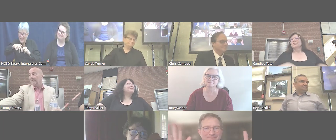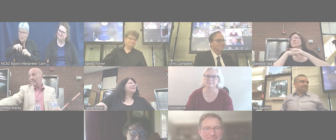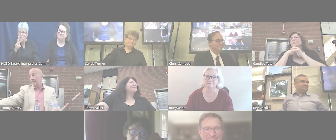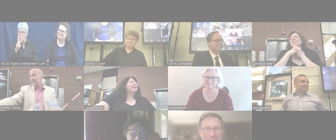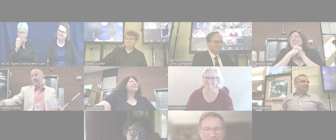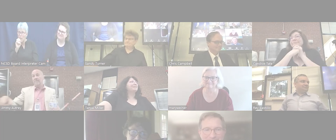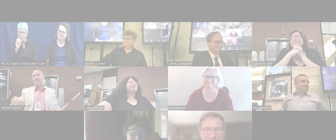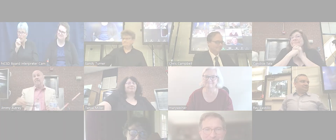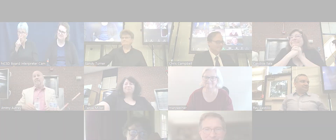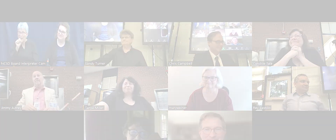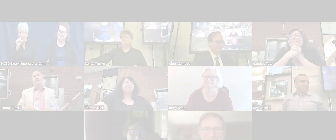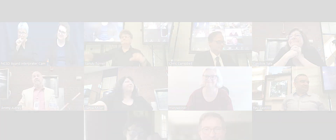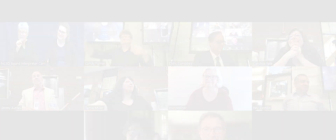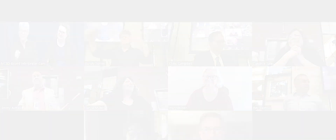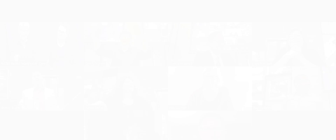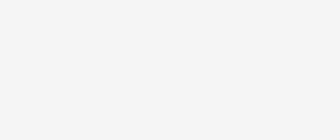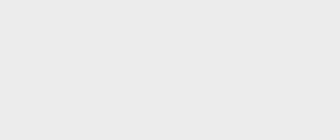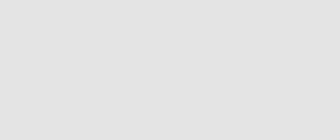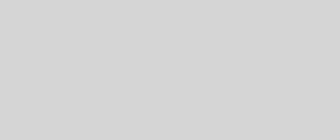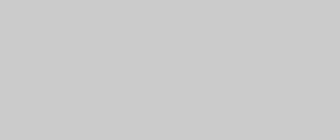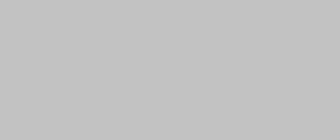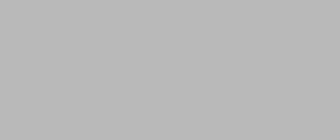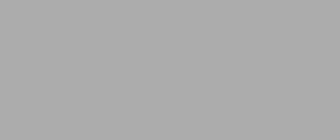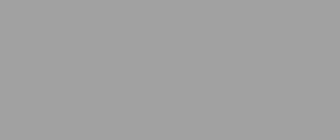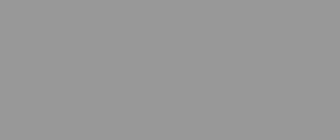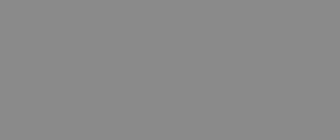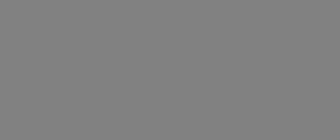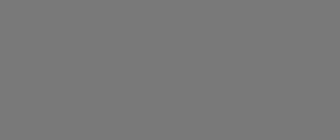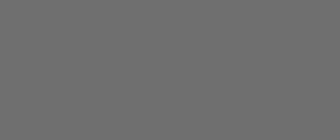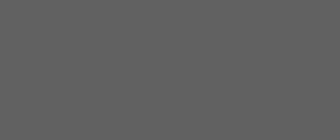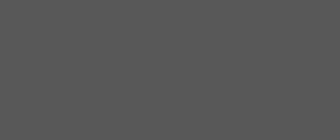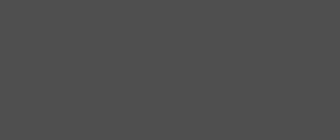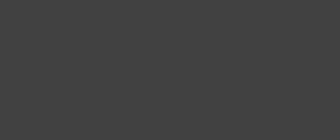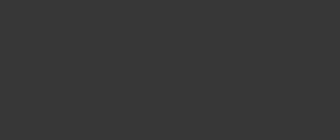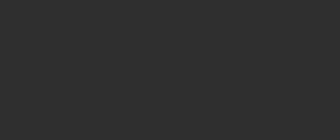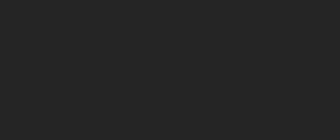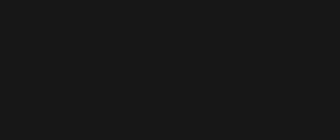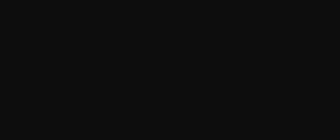Thank you all for being here.